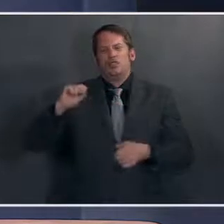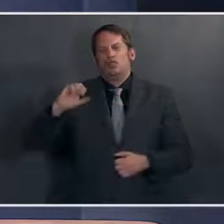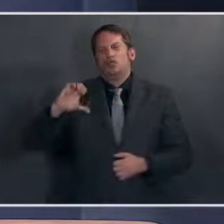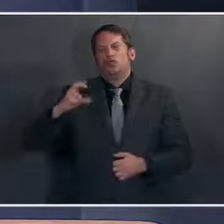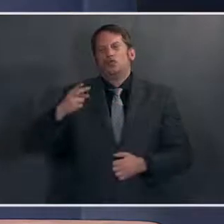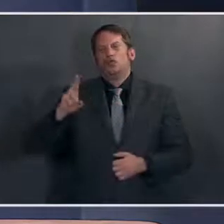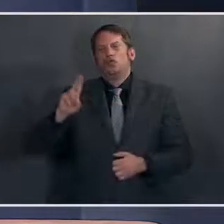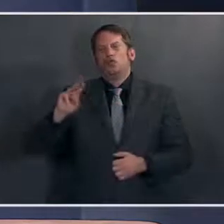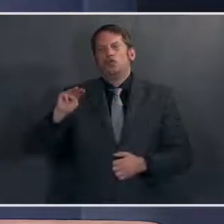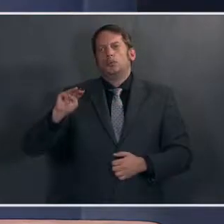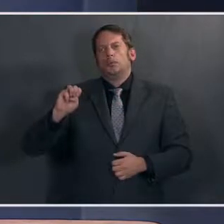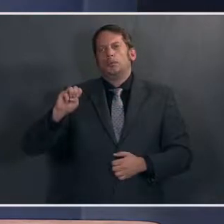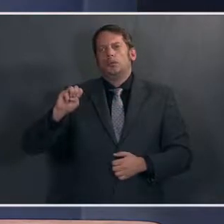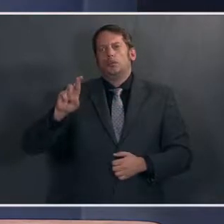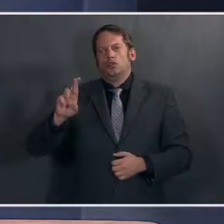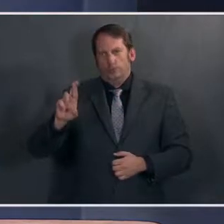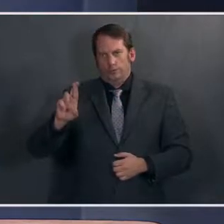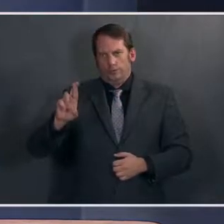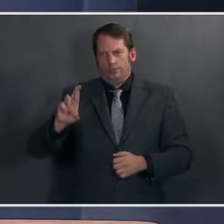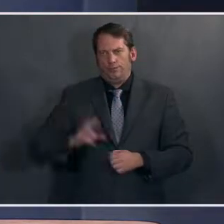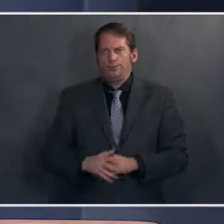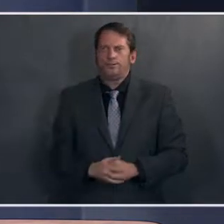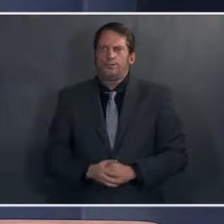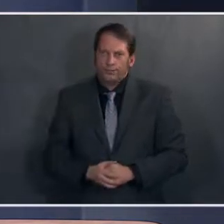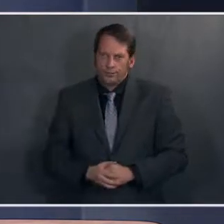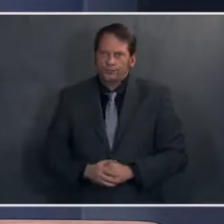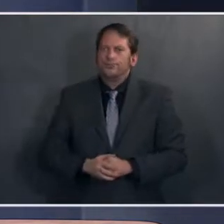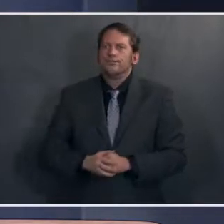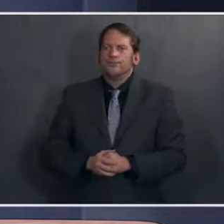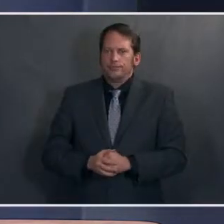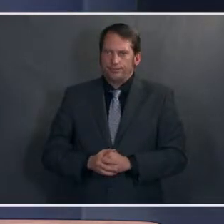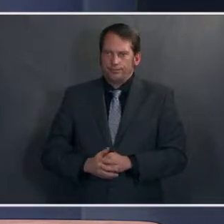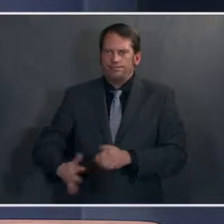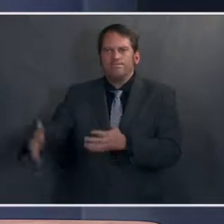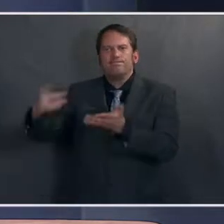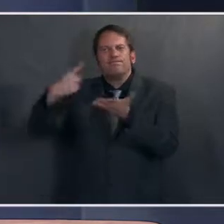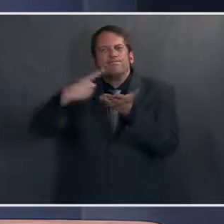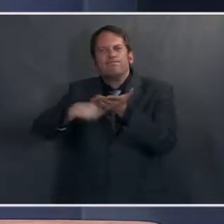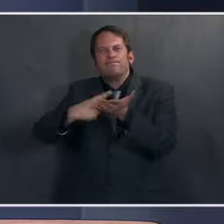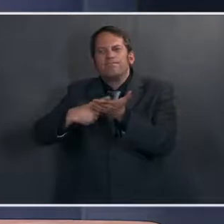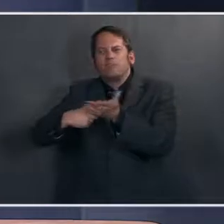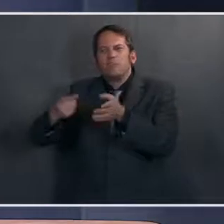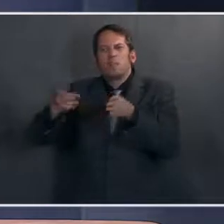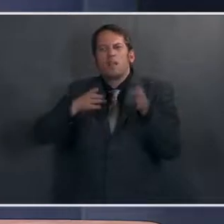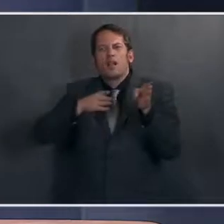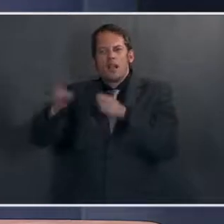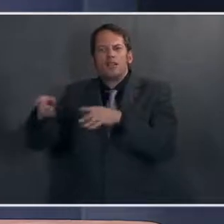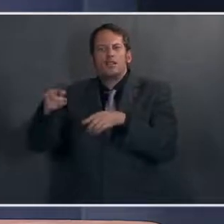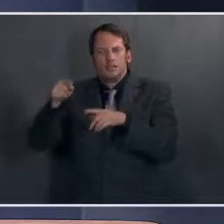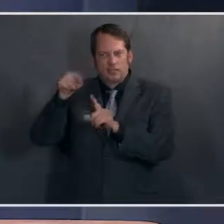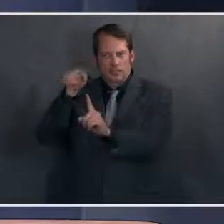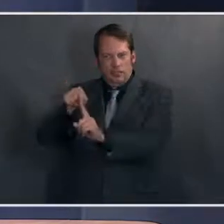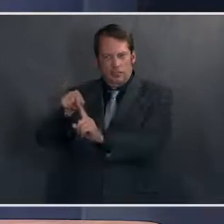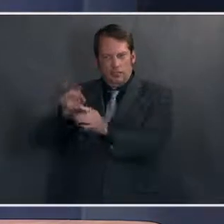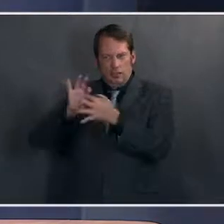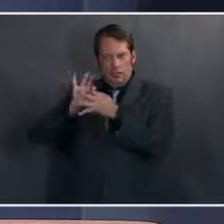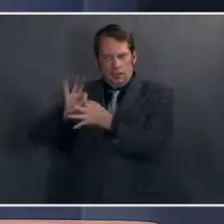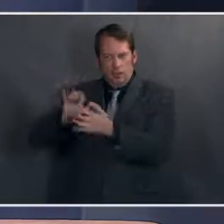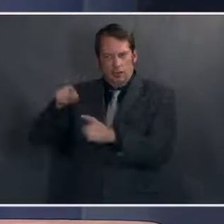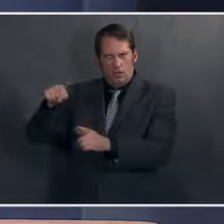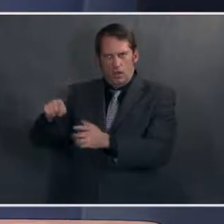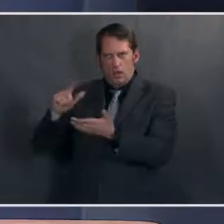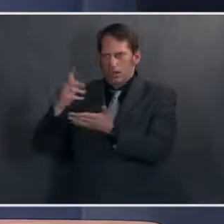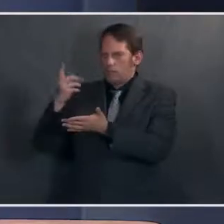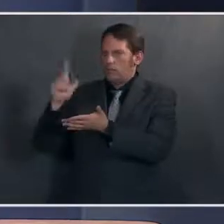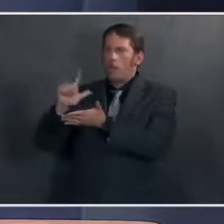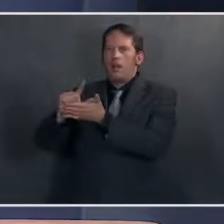jurisdiction over the American Rescue Plan, as part of his ongoing engagement with lawmakers from both sides of the aisle. During the meeting,